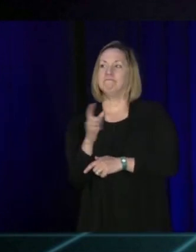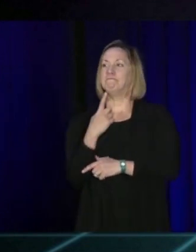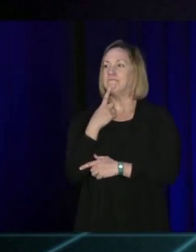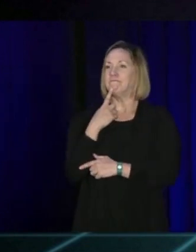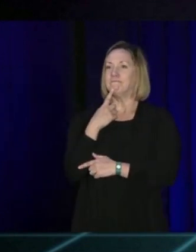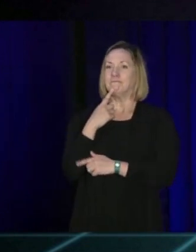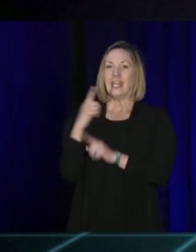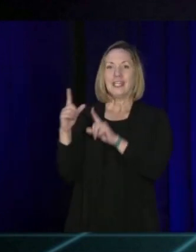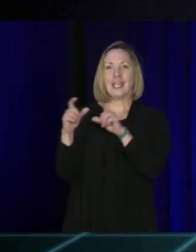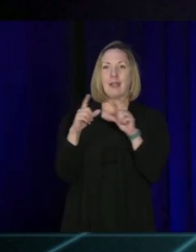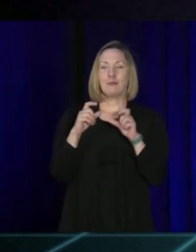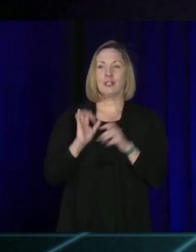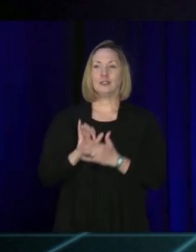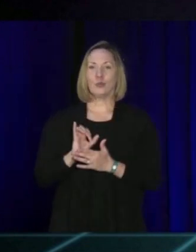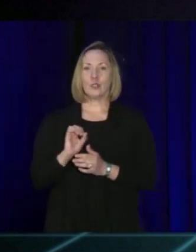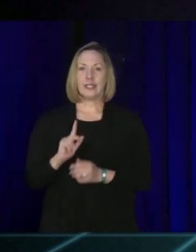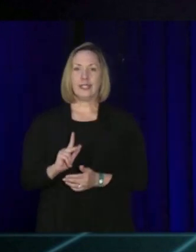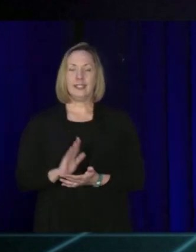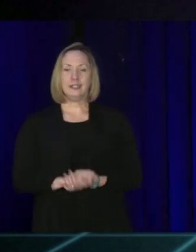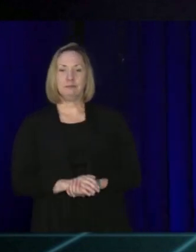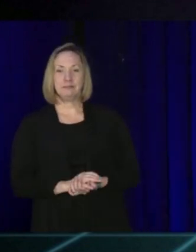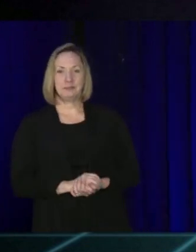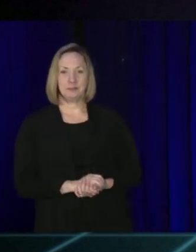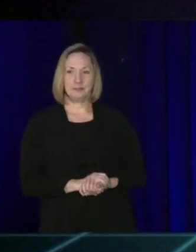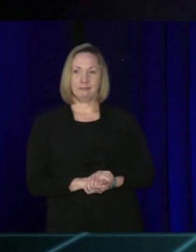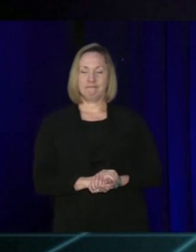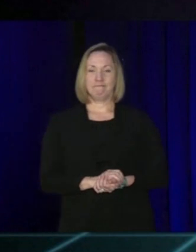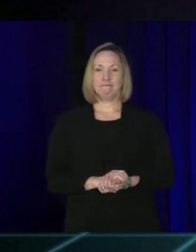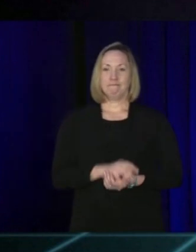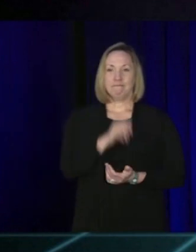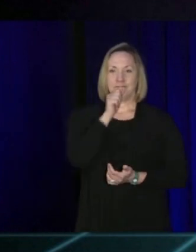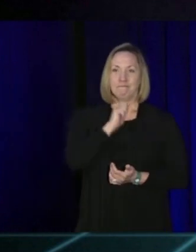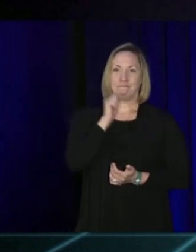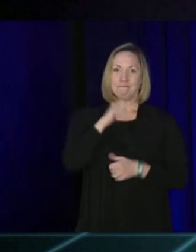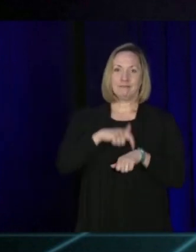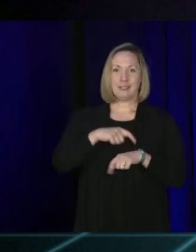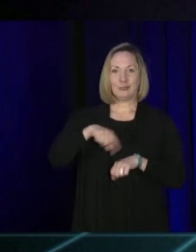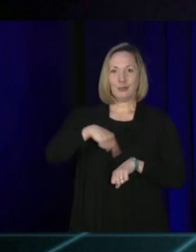cameras. Okay, time's running.